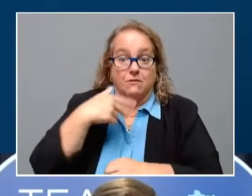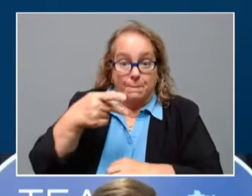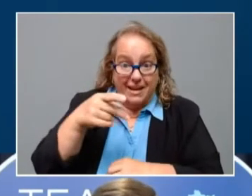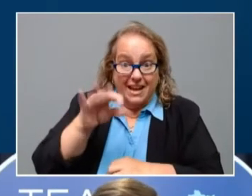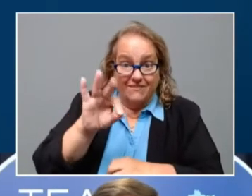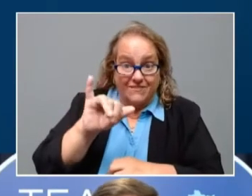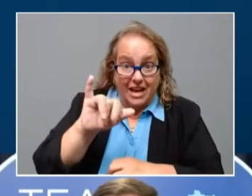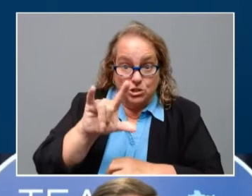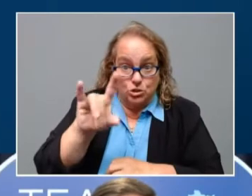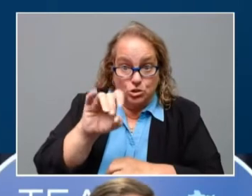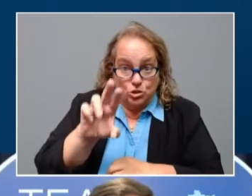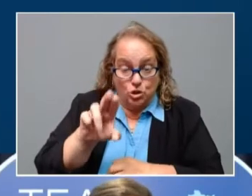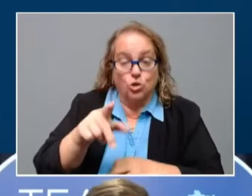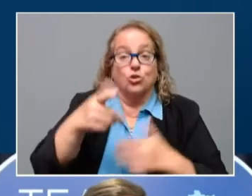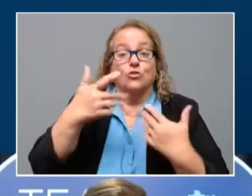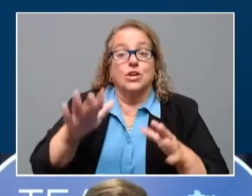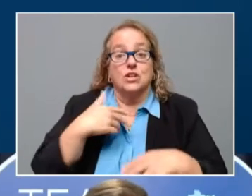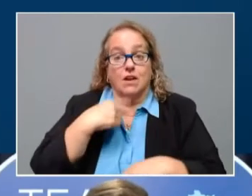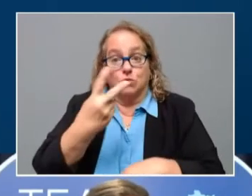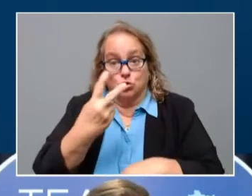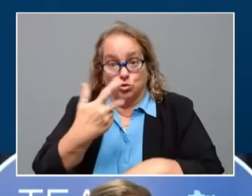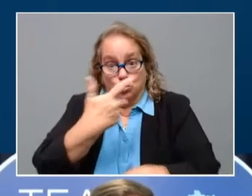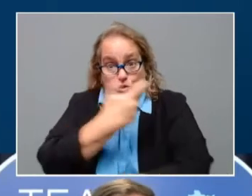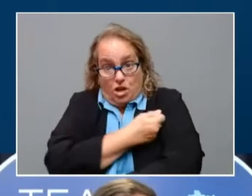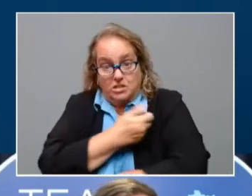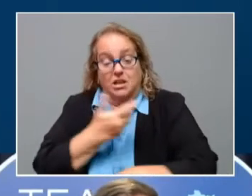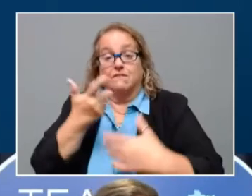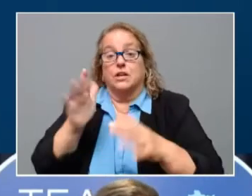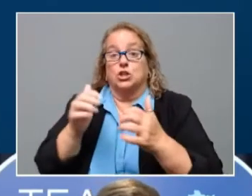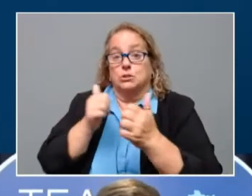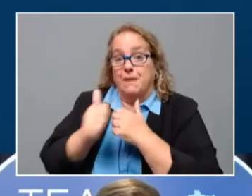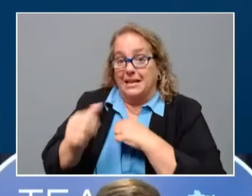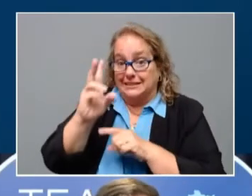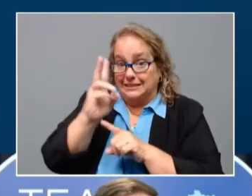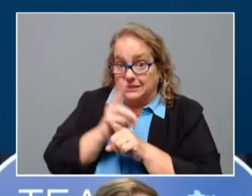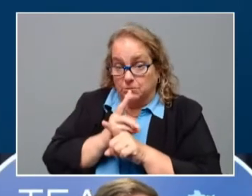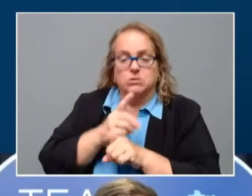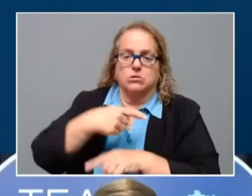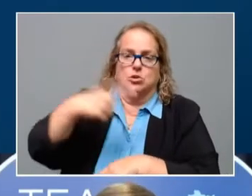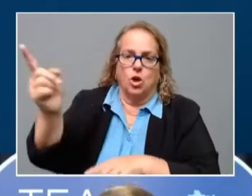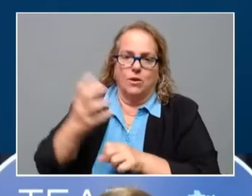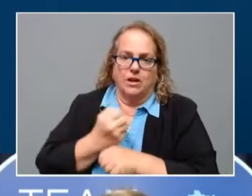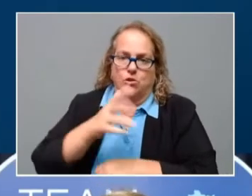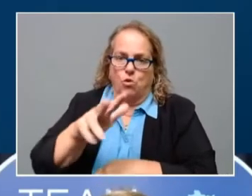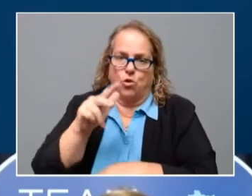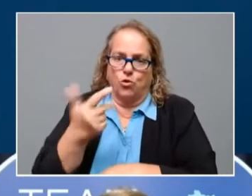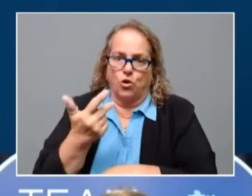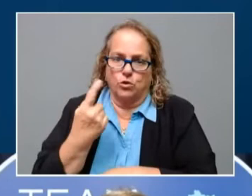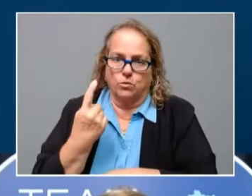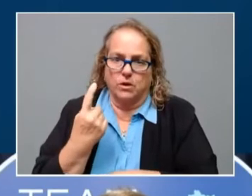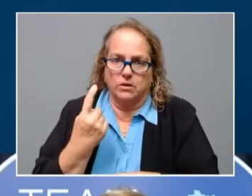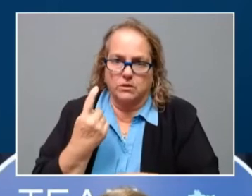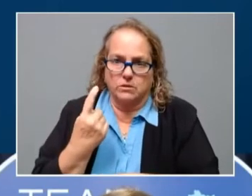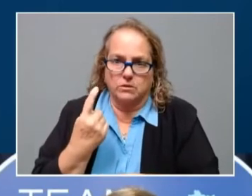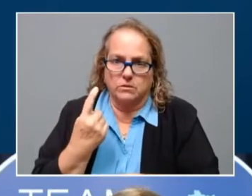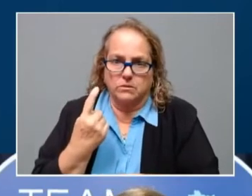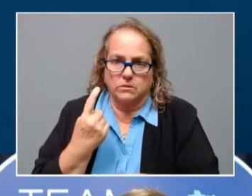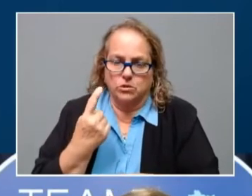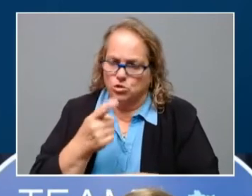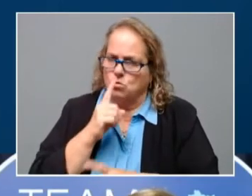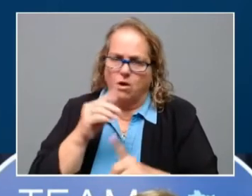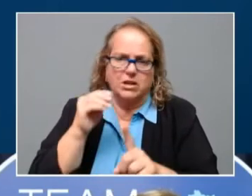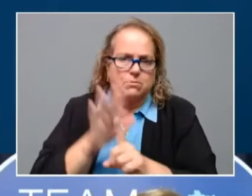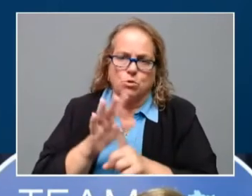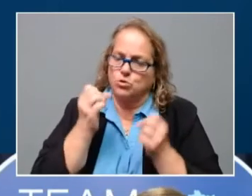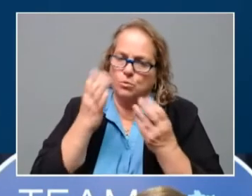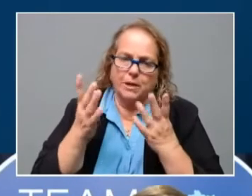first 2 shots and it's been 6 months, go get another one. You're exposed to a lot of people. And finally, if you're